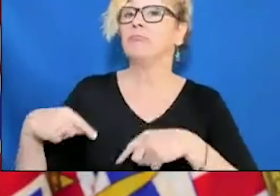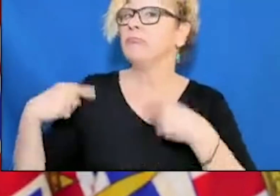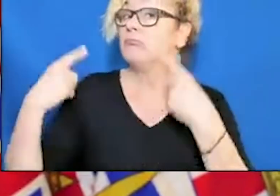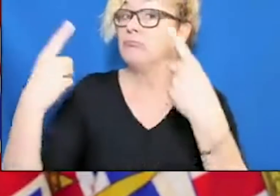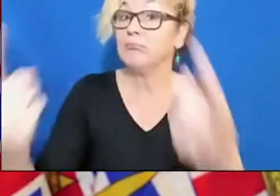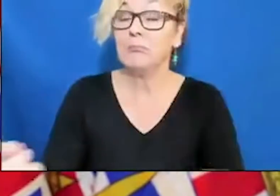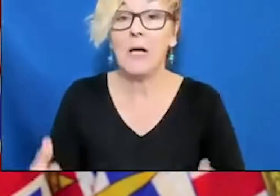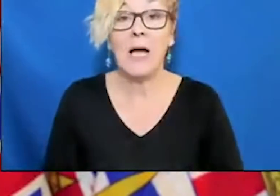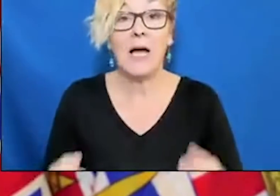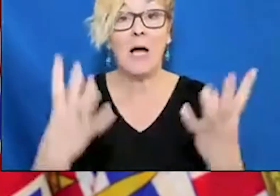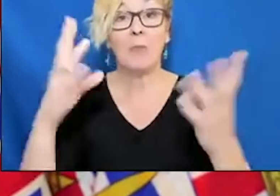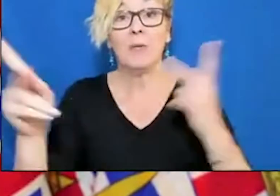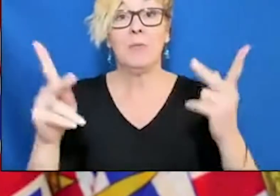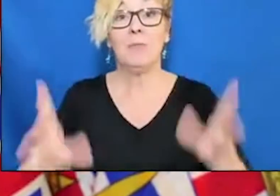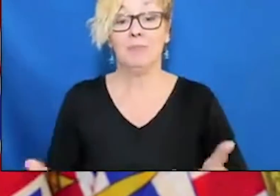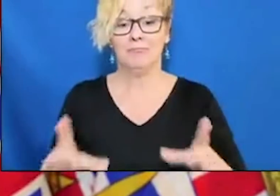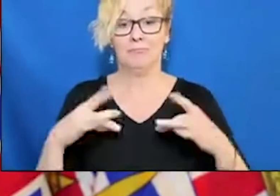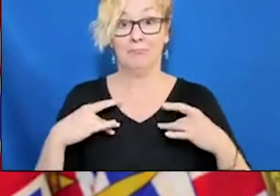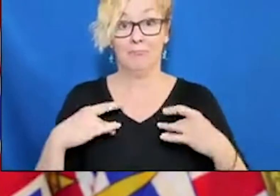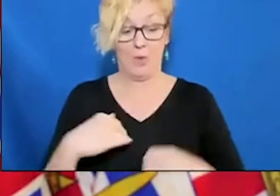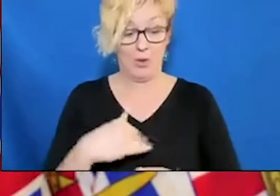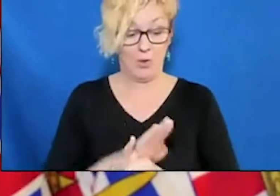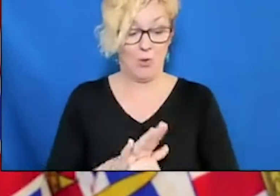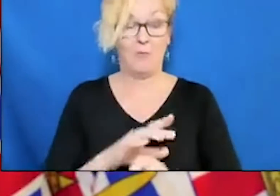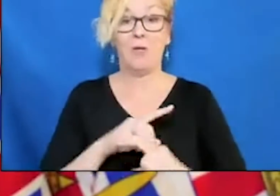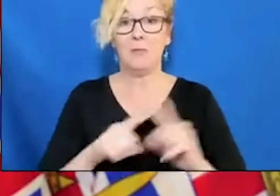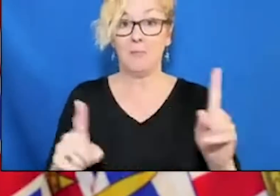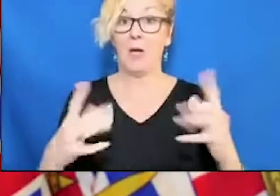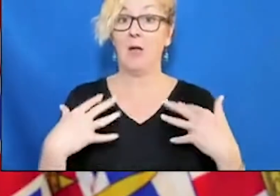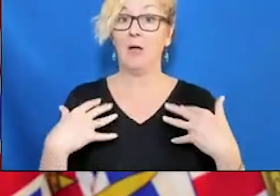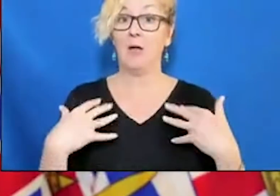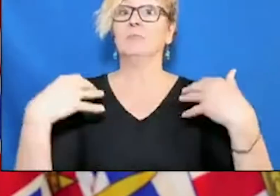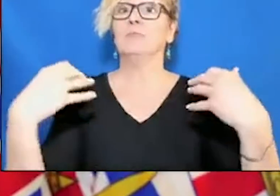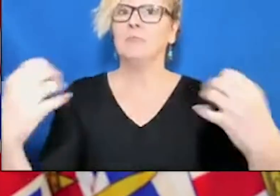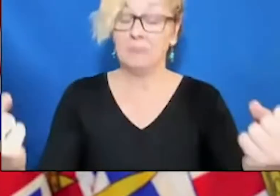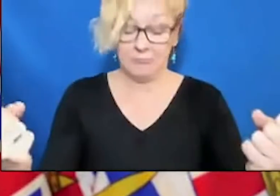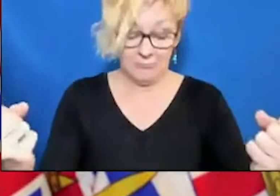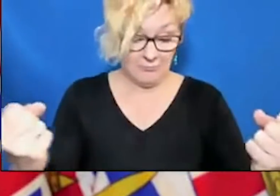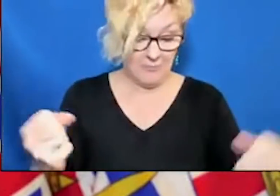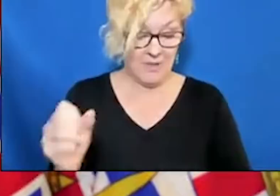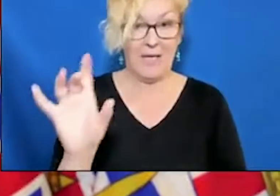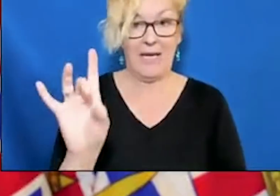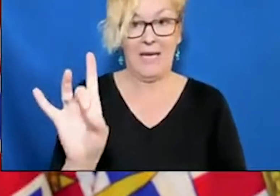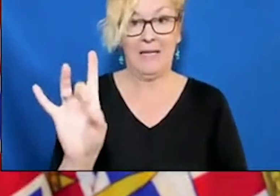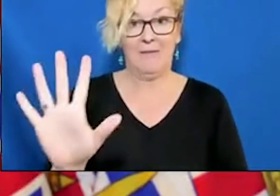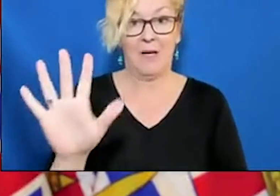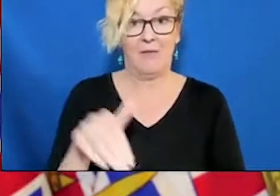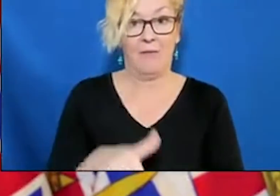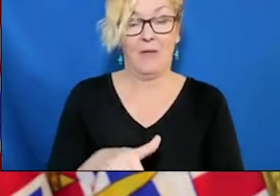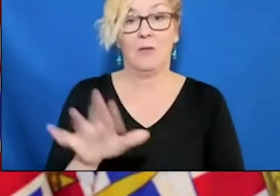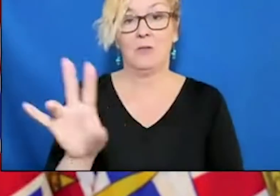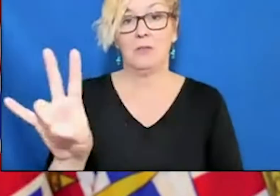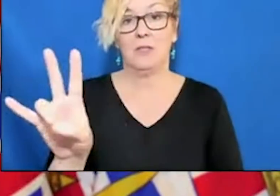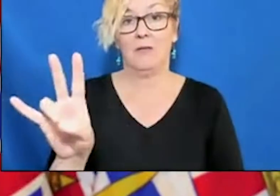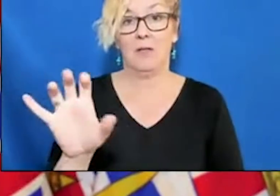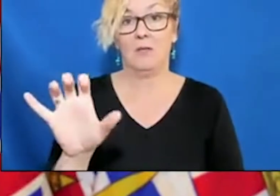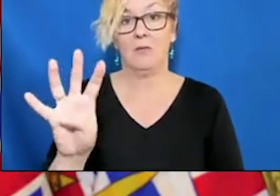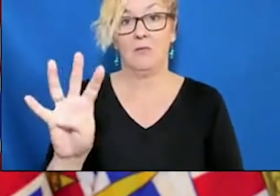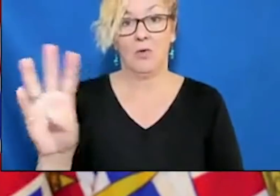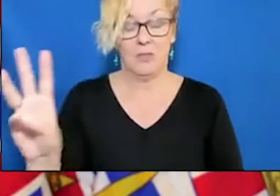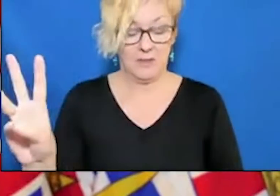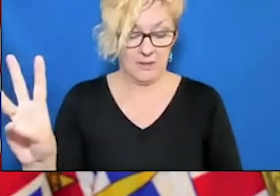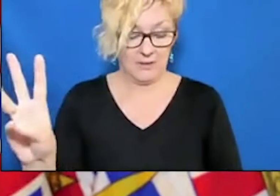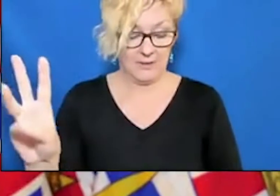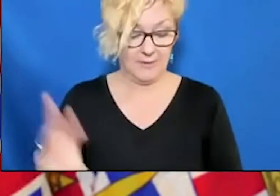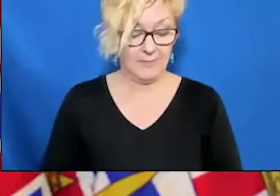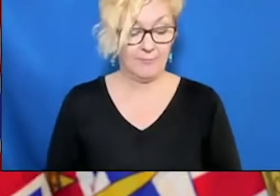85,746 people who have recovered from their acute illness. We've had, sadly, another 16 people